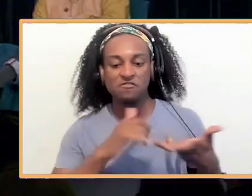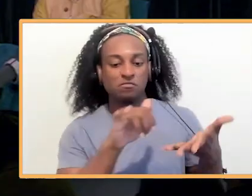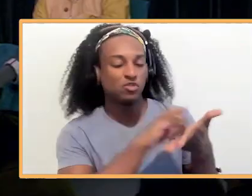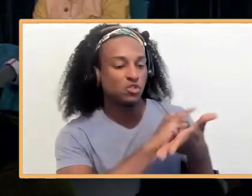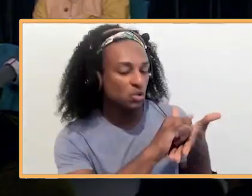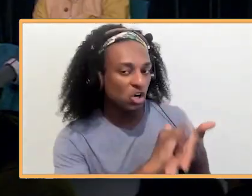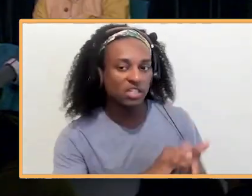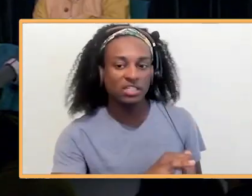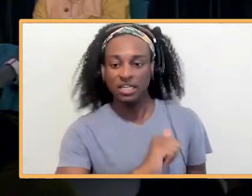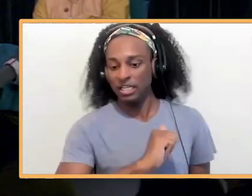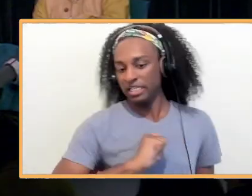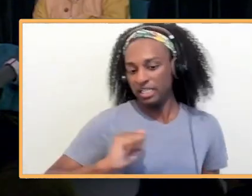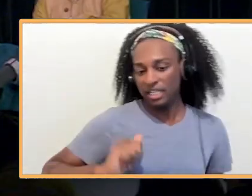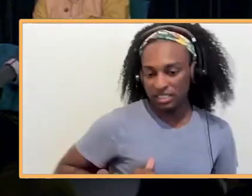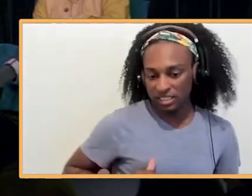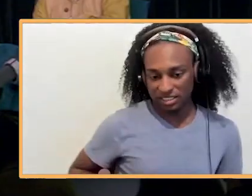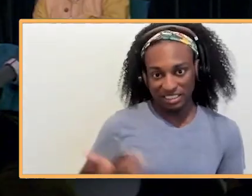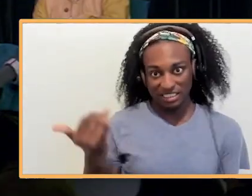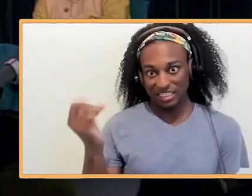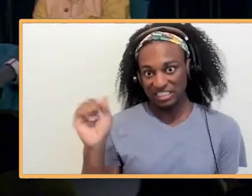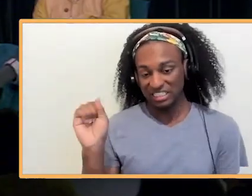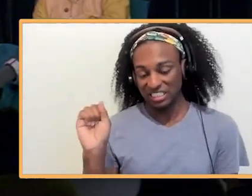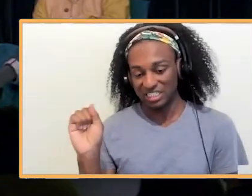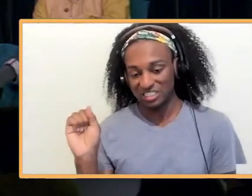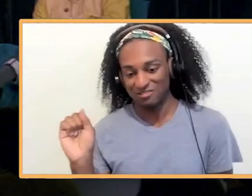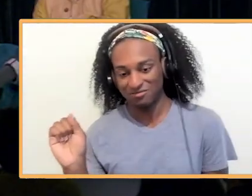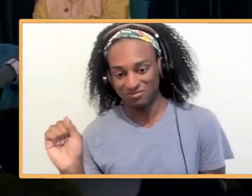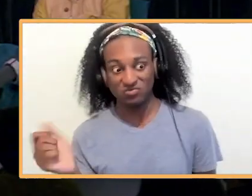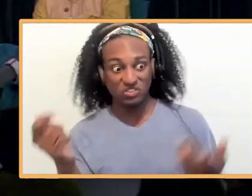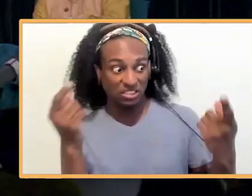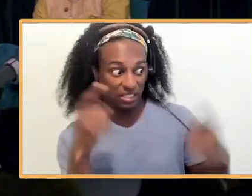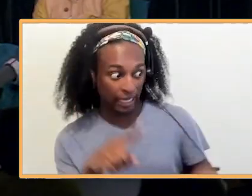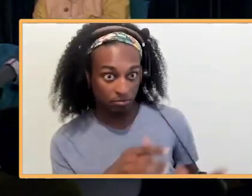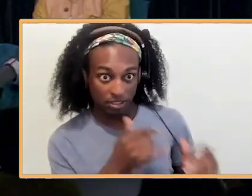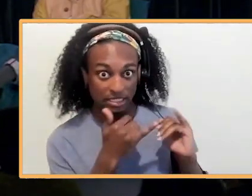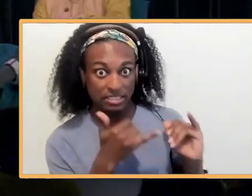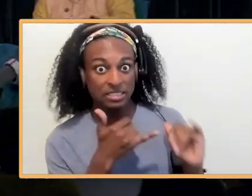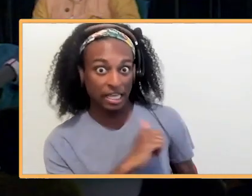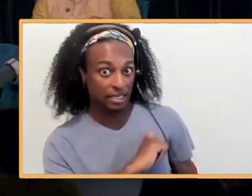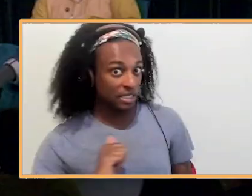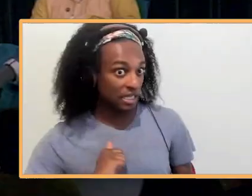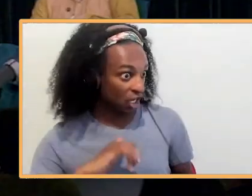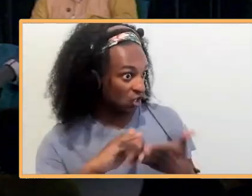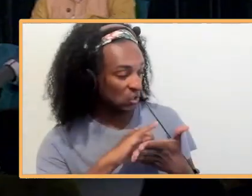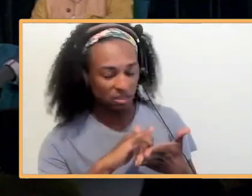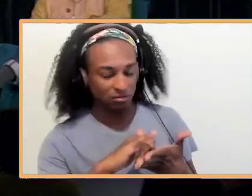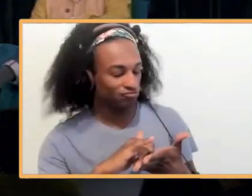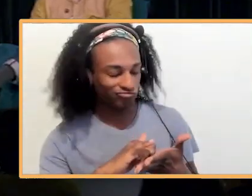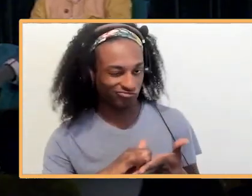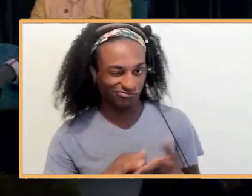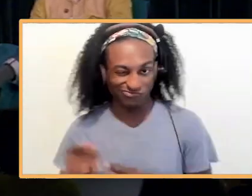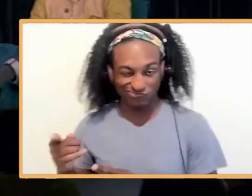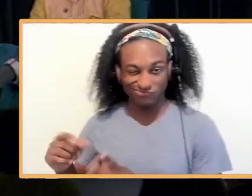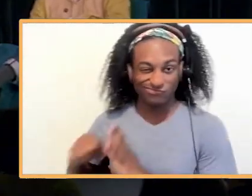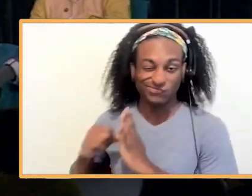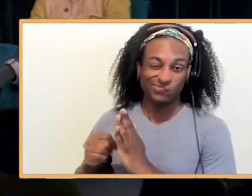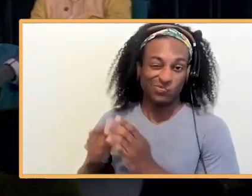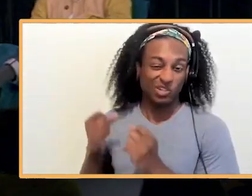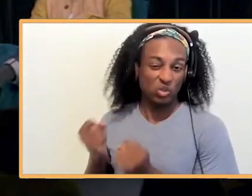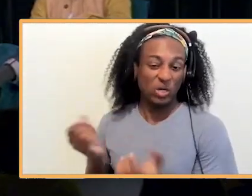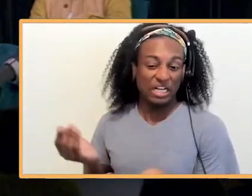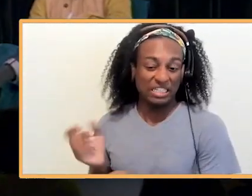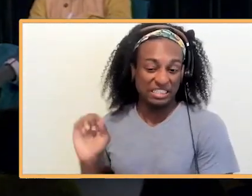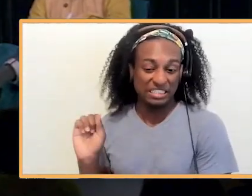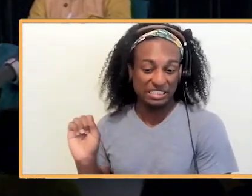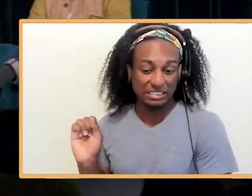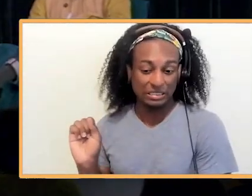Atlanta or New York the way I do feel it in Seattle, but there's a statistic from PRRI that 3/4 of white people don't have a